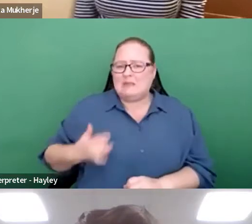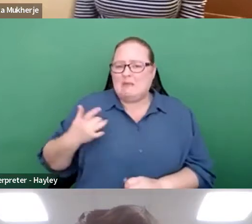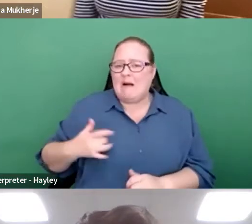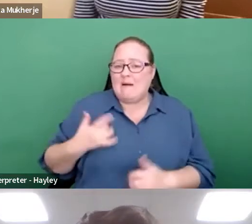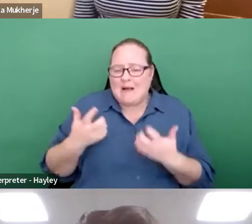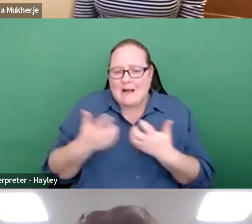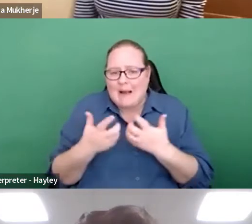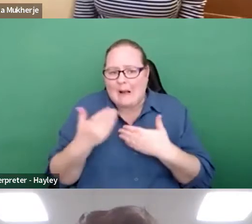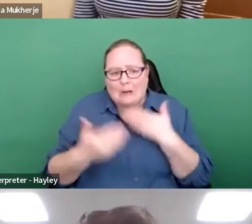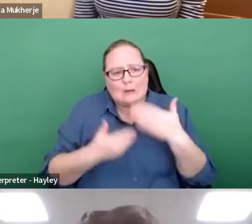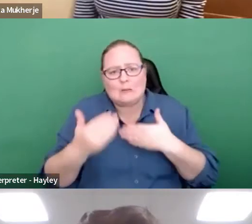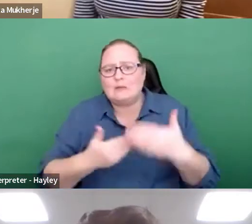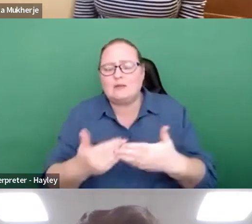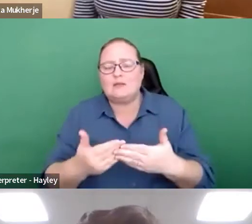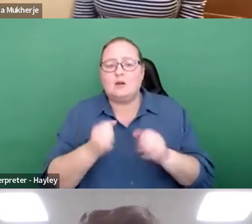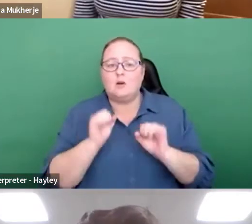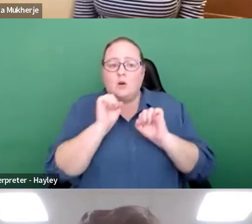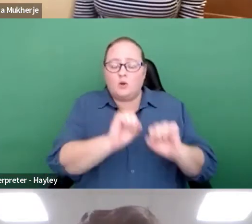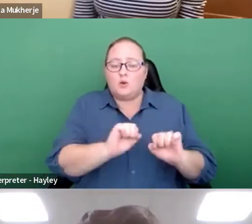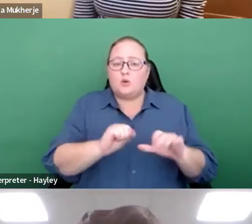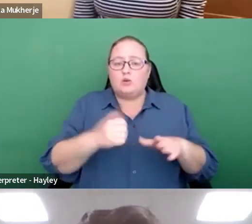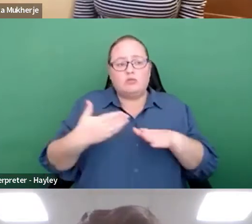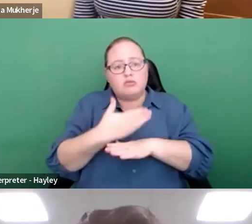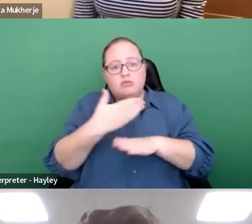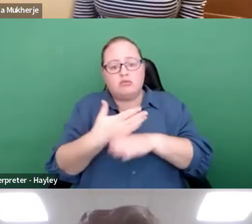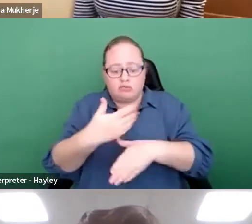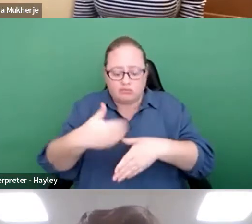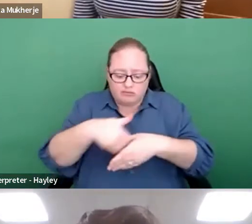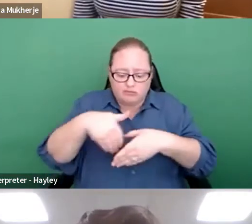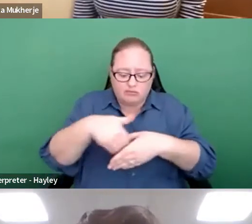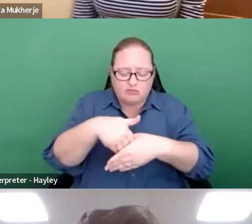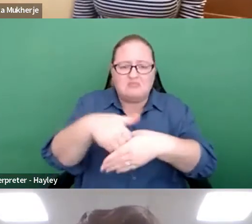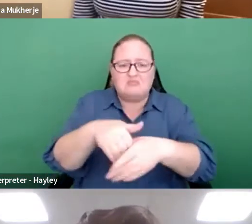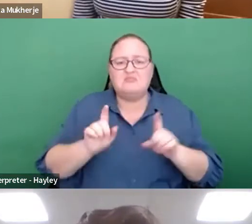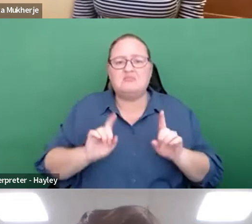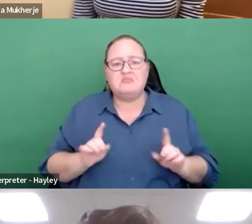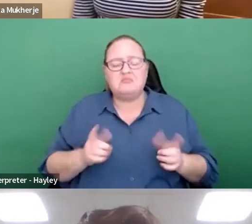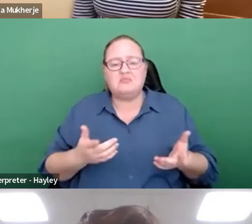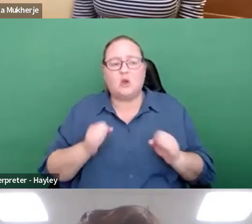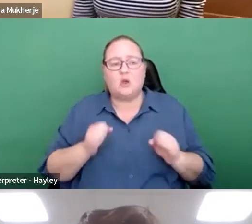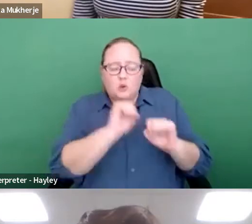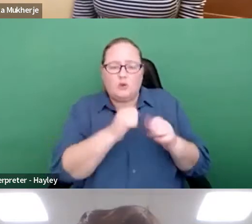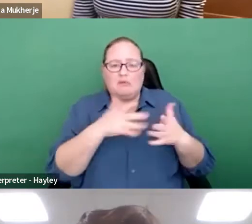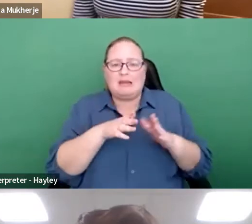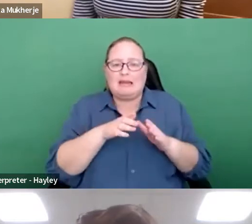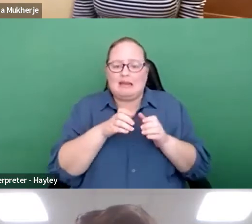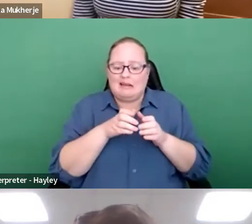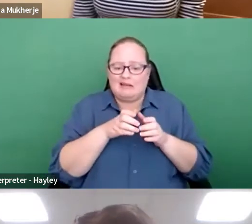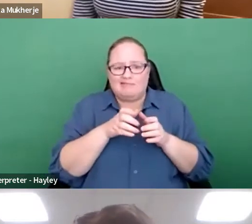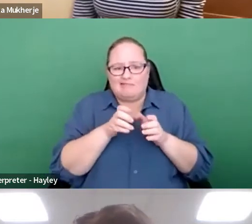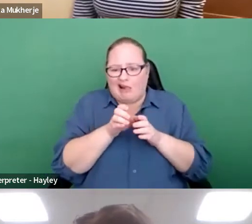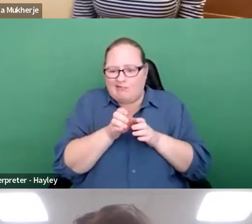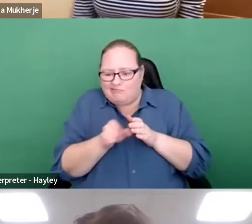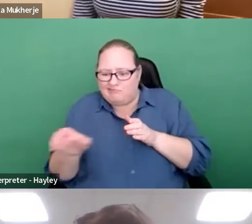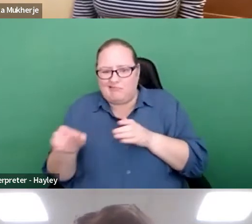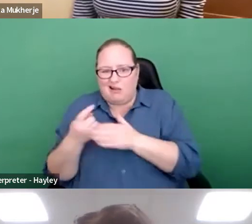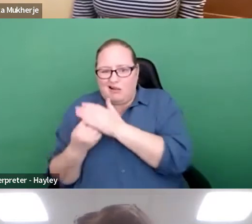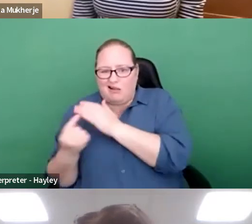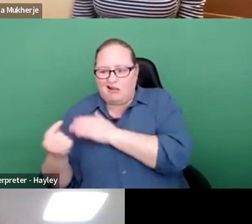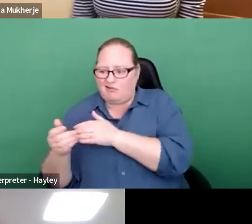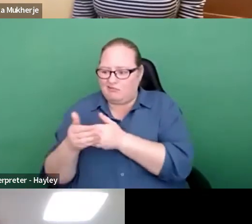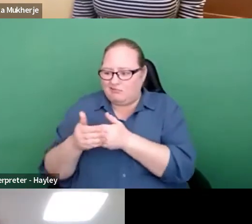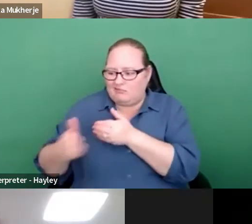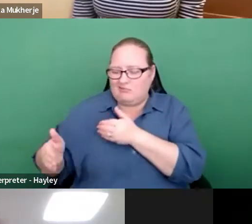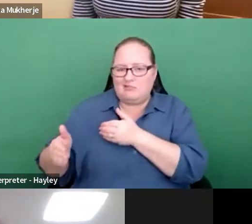different practices that you engage in order to, despite your marginalization and despite your expressed